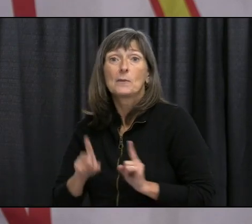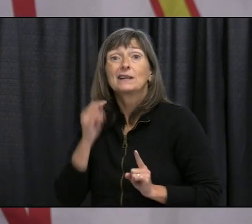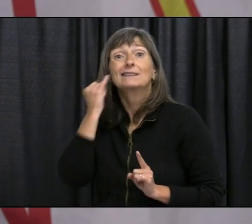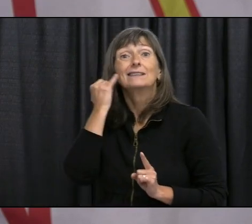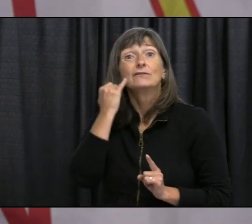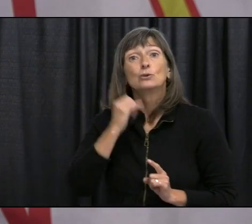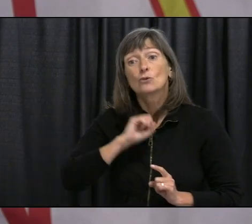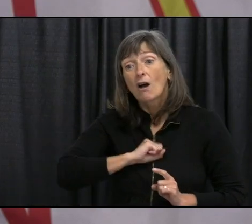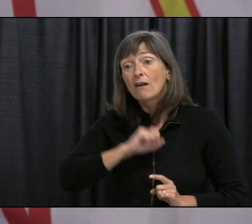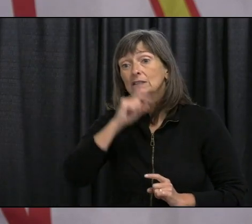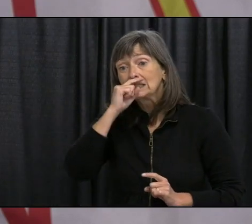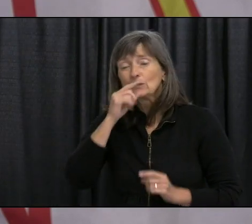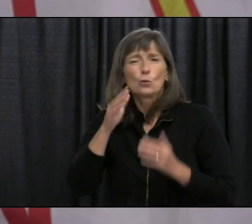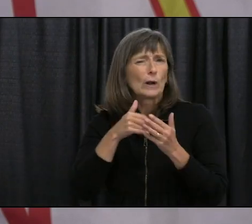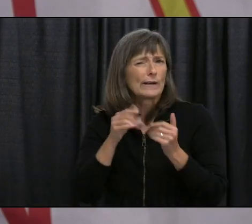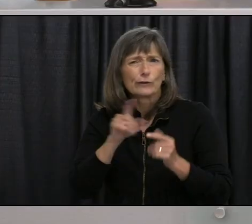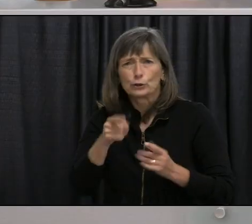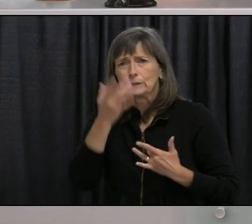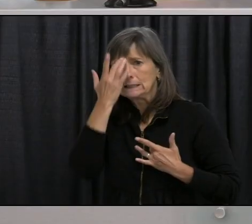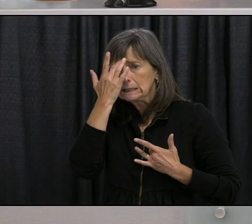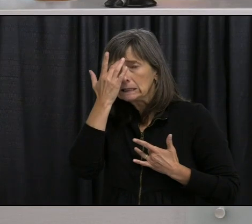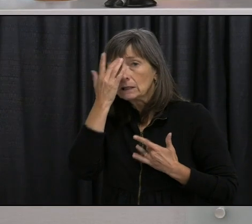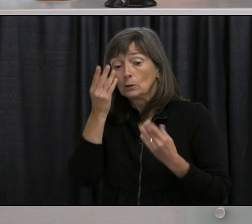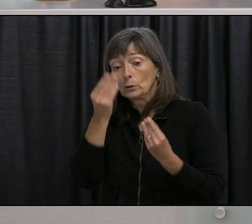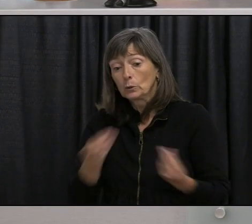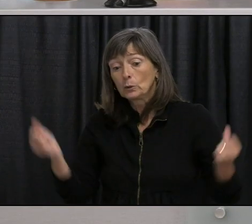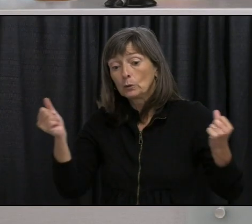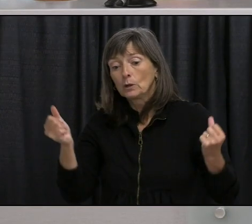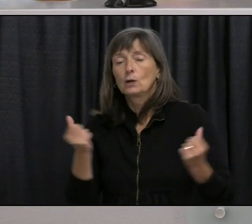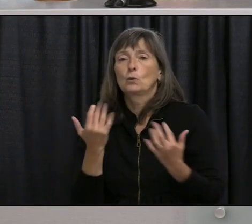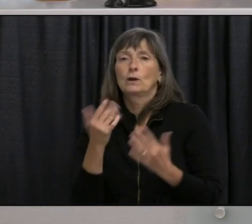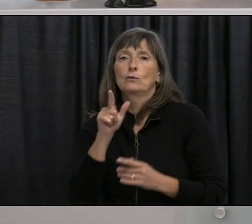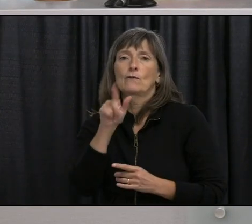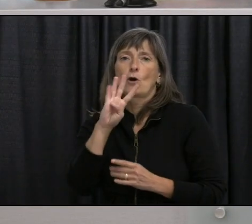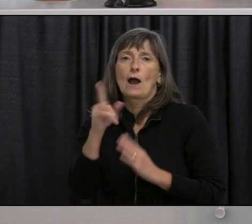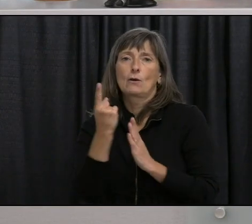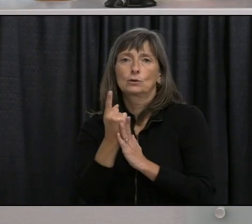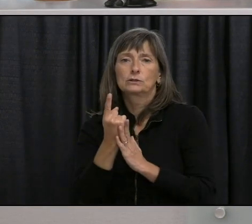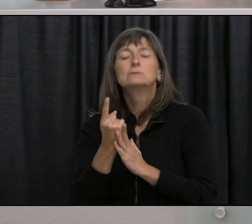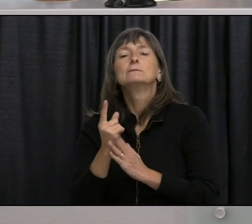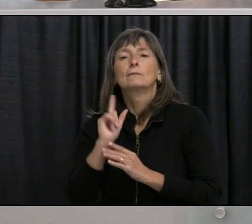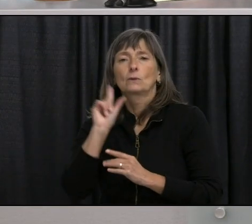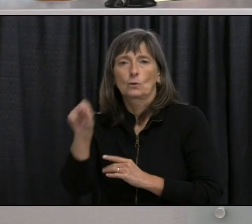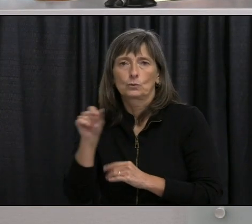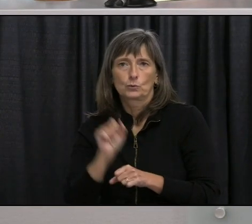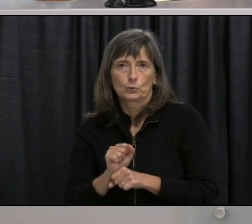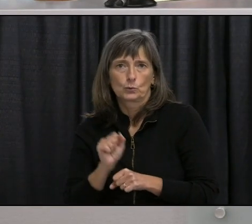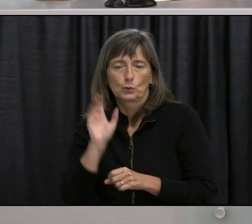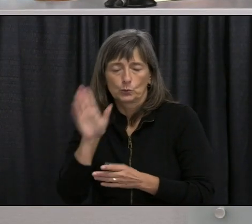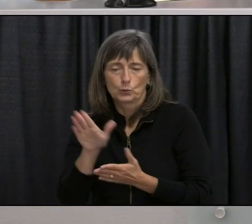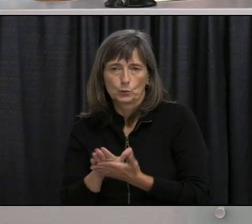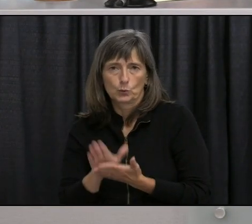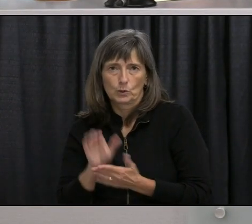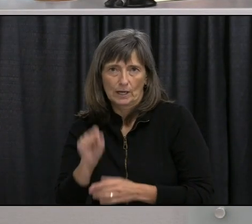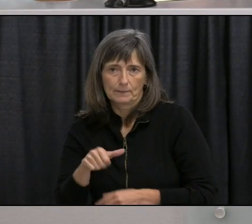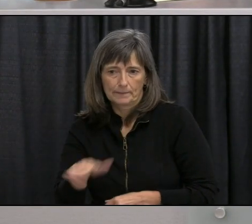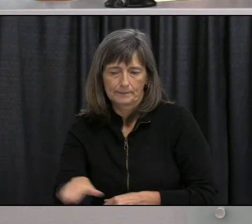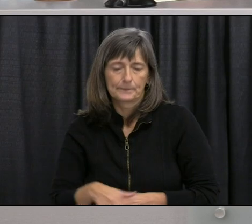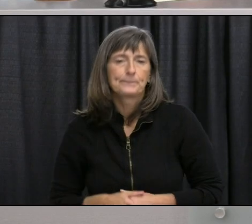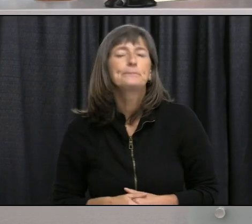resolve. Thank you. Our next questions are from Peter Cowan of CBC News. Please go